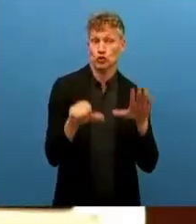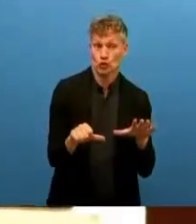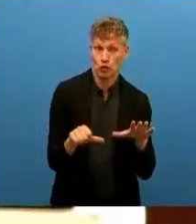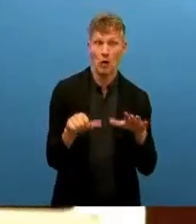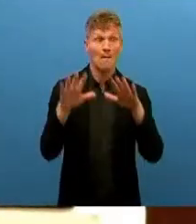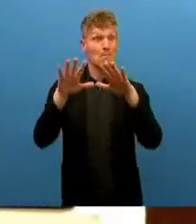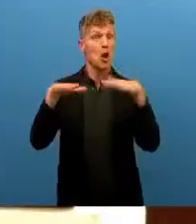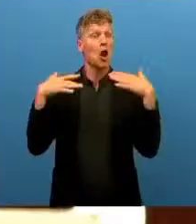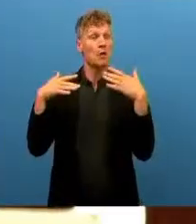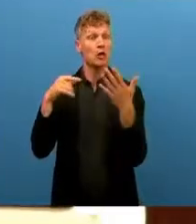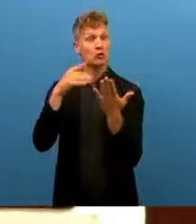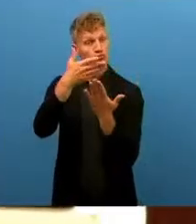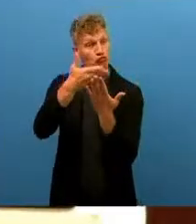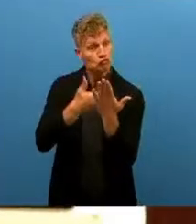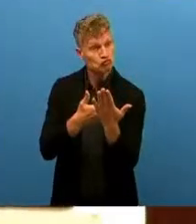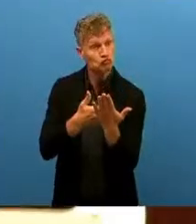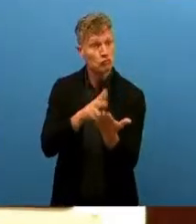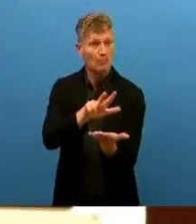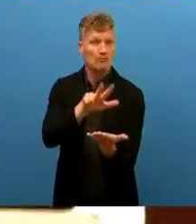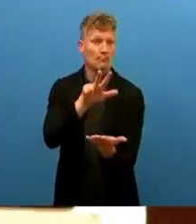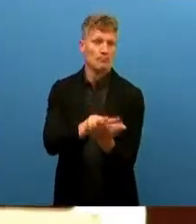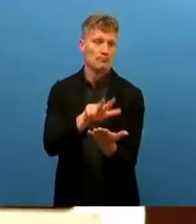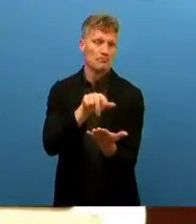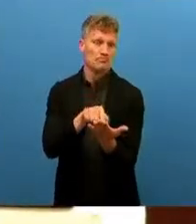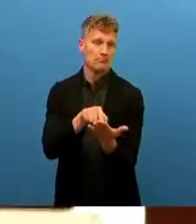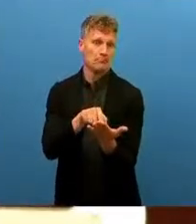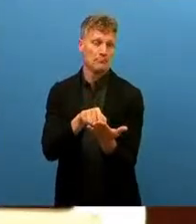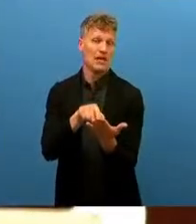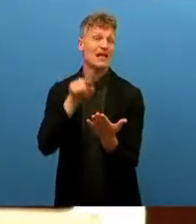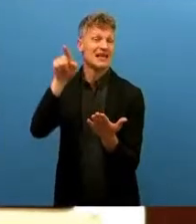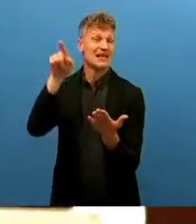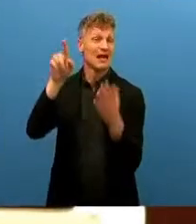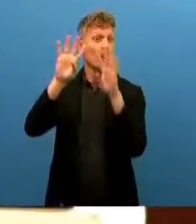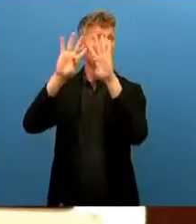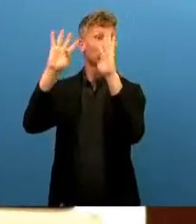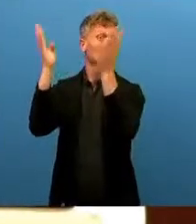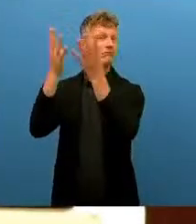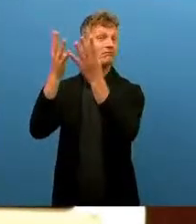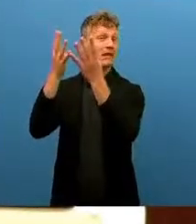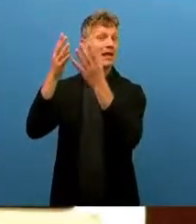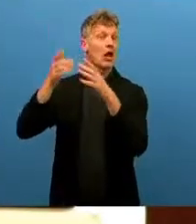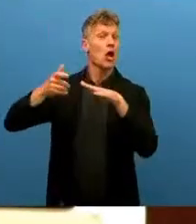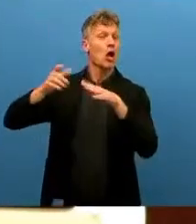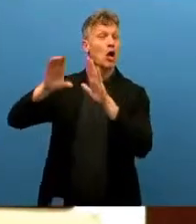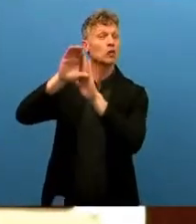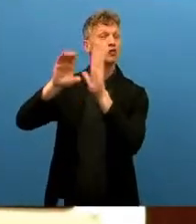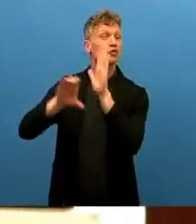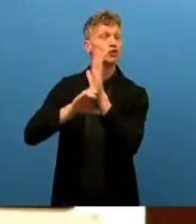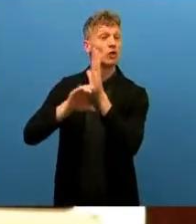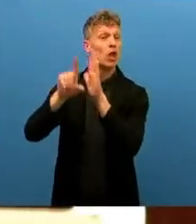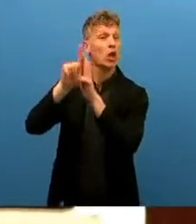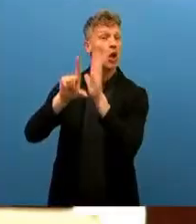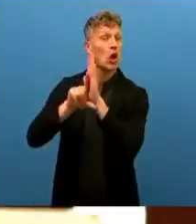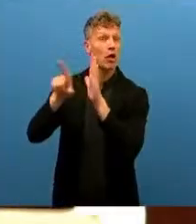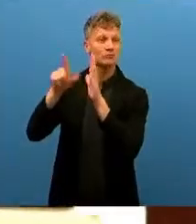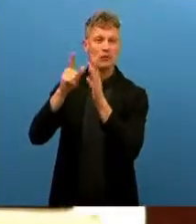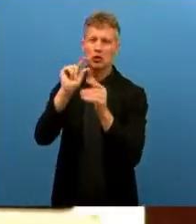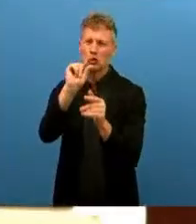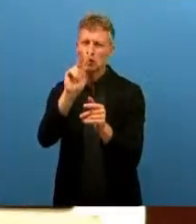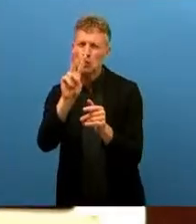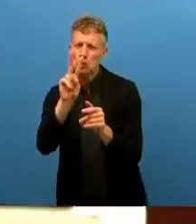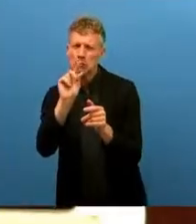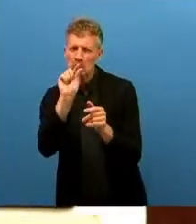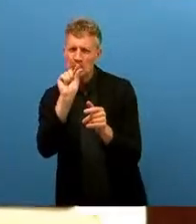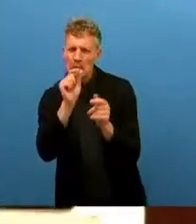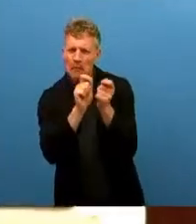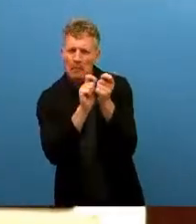the Constitutional Law Committee that suggested only 2 minor changes. In the end, the Act was approved by a large majority of votes,